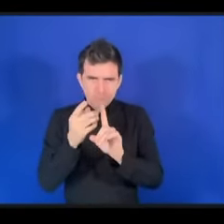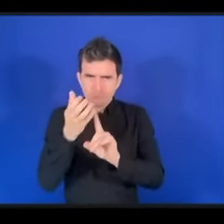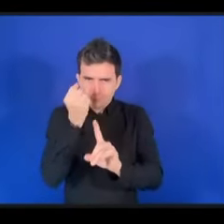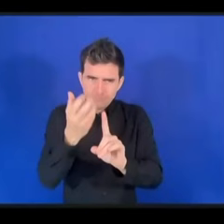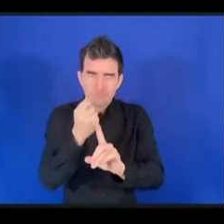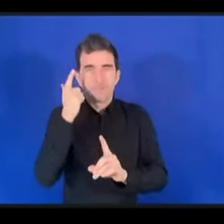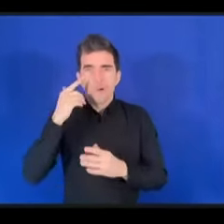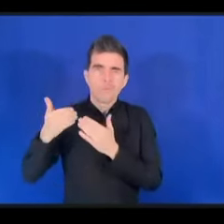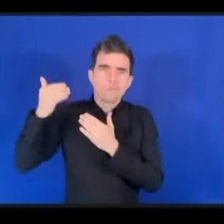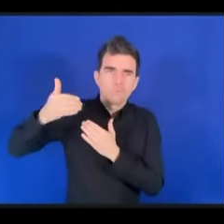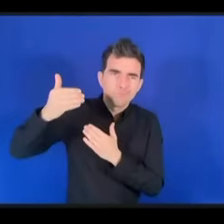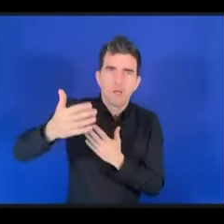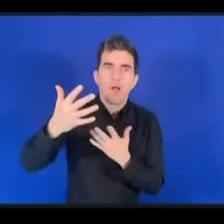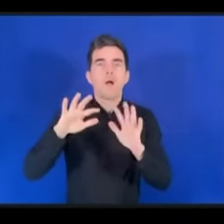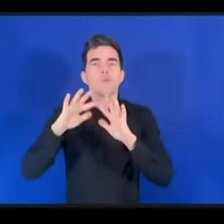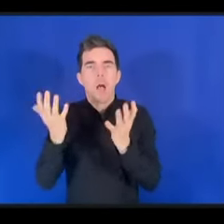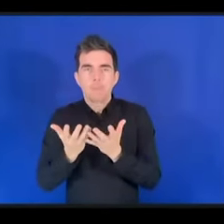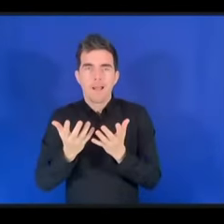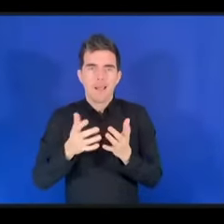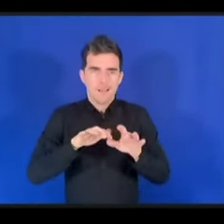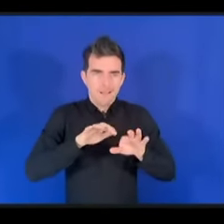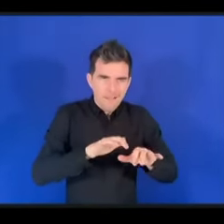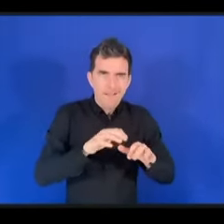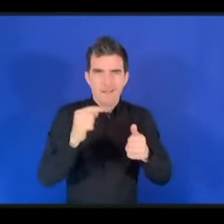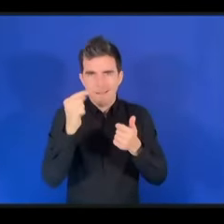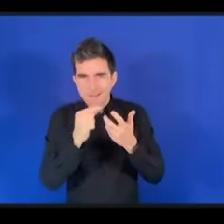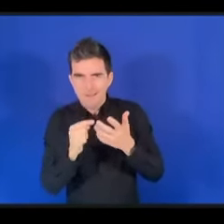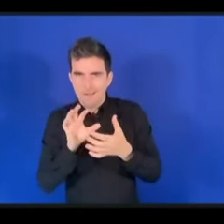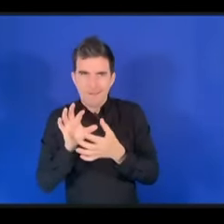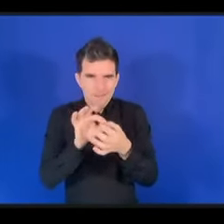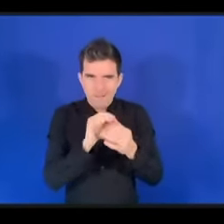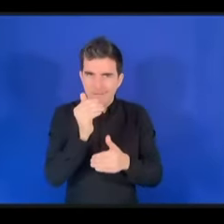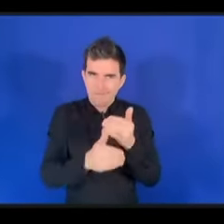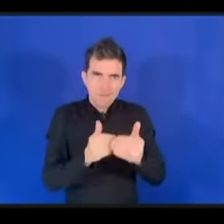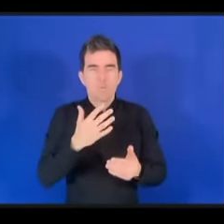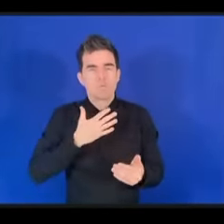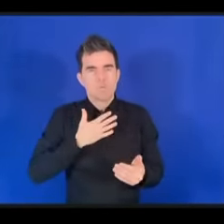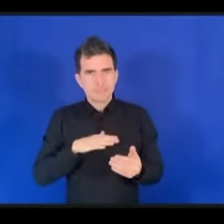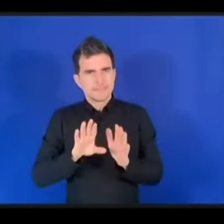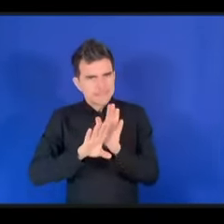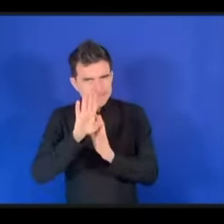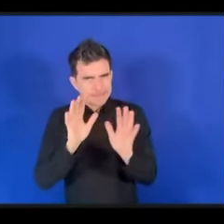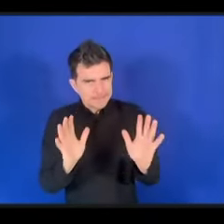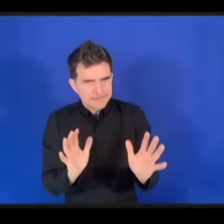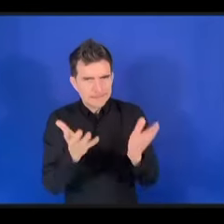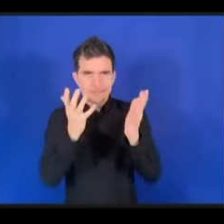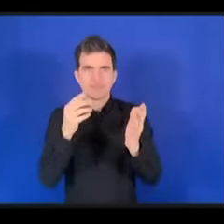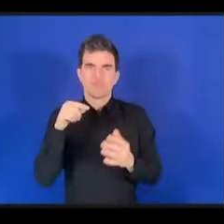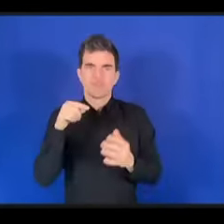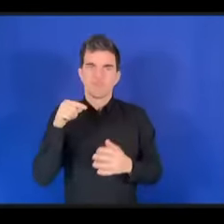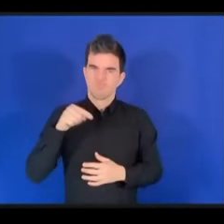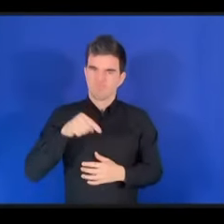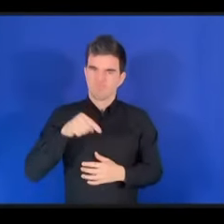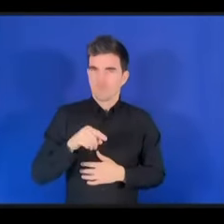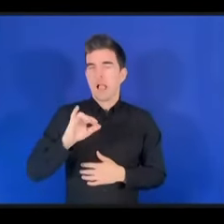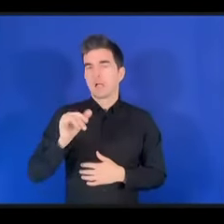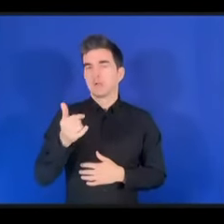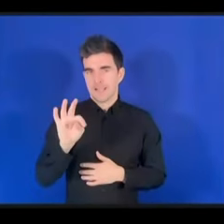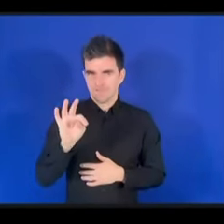Plus. We also honored another person by the name of Alan Emptage. In 1989, Alan